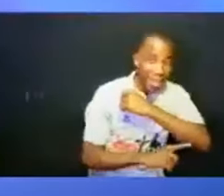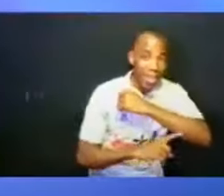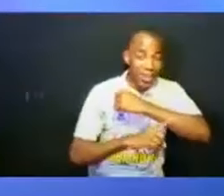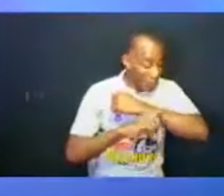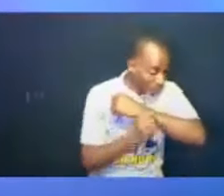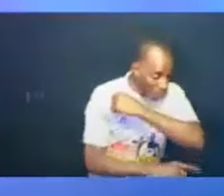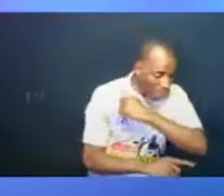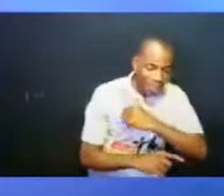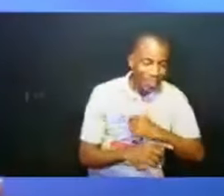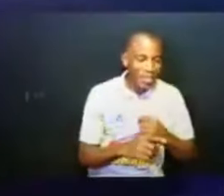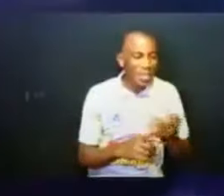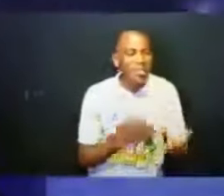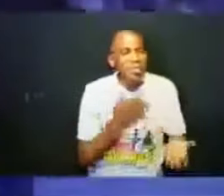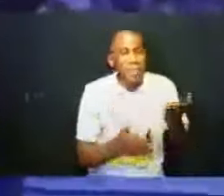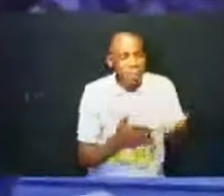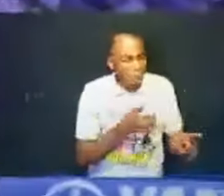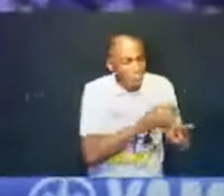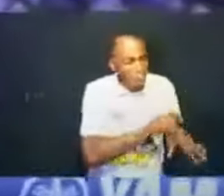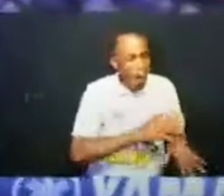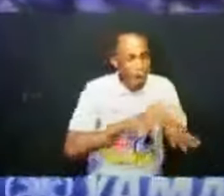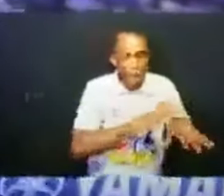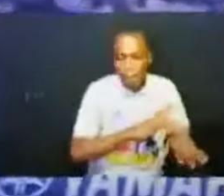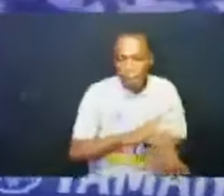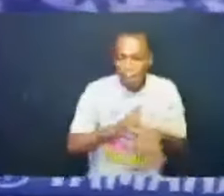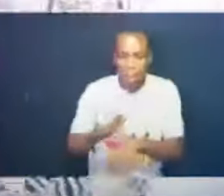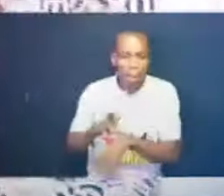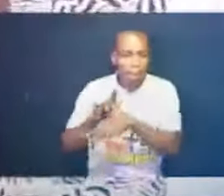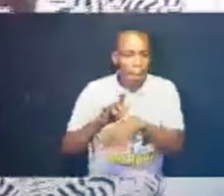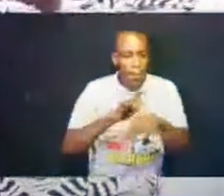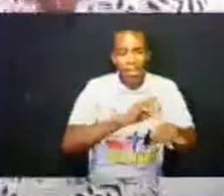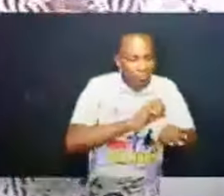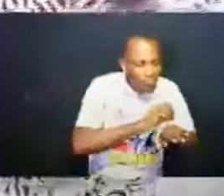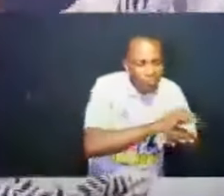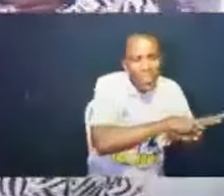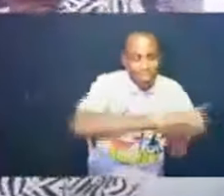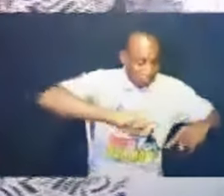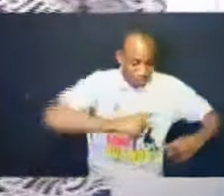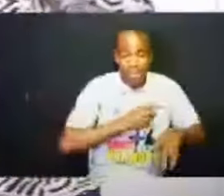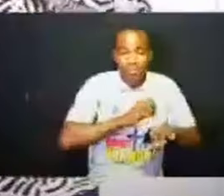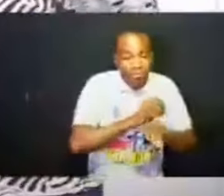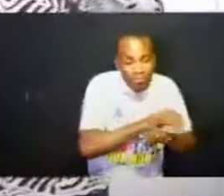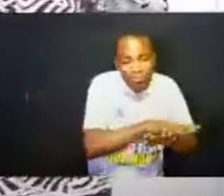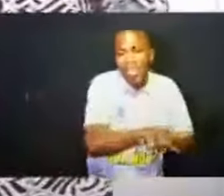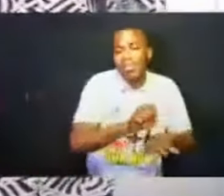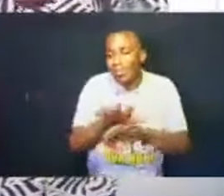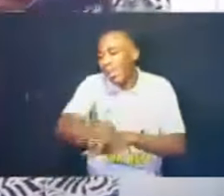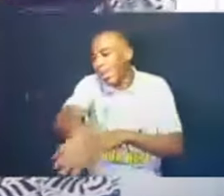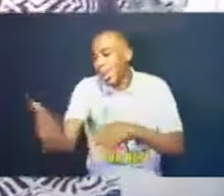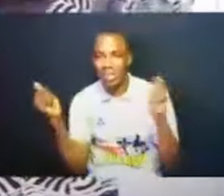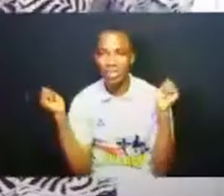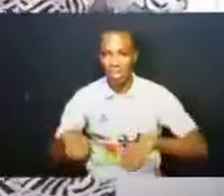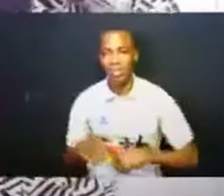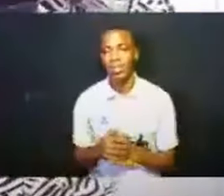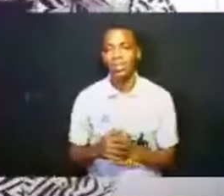COVID bitterness. Se nyame amwa ansoma na bofo mama meso papa ye mfri wan koni fie no okoso nante srasran